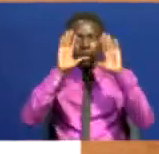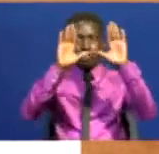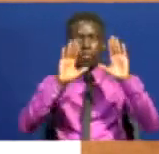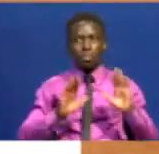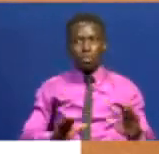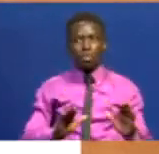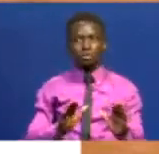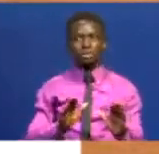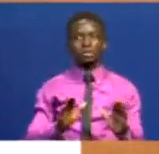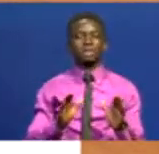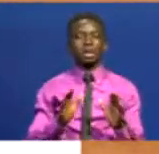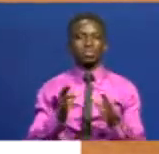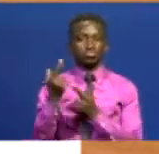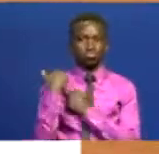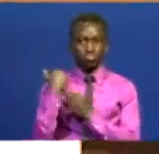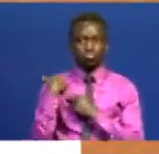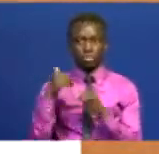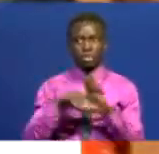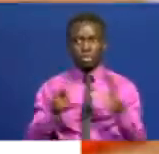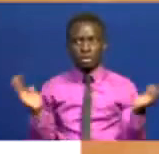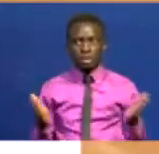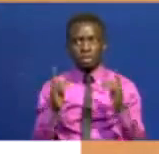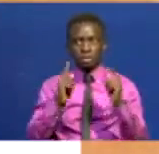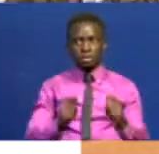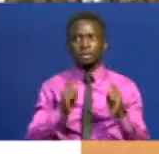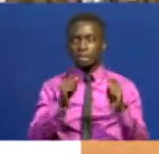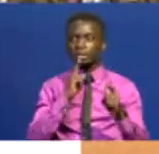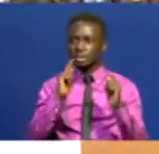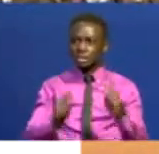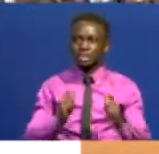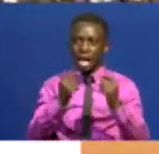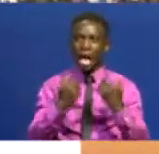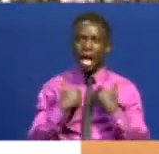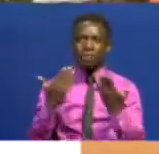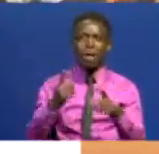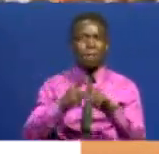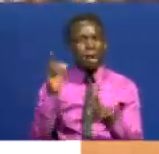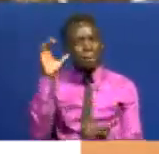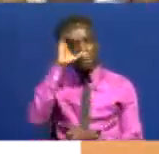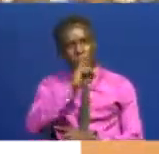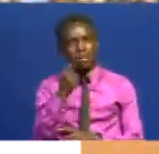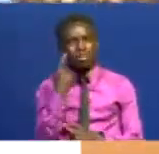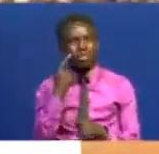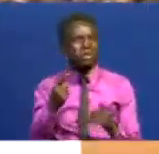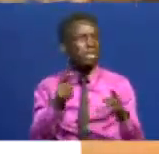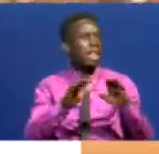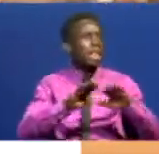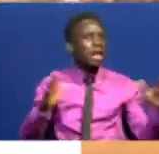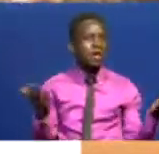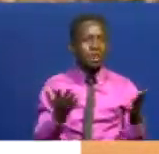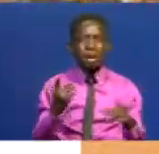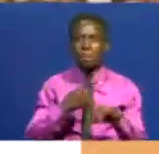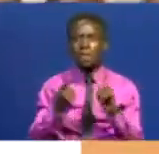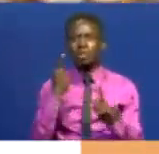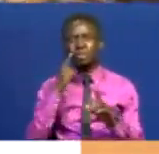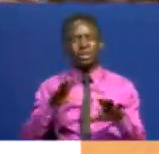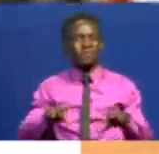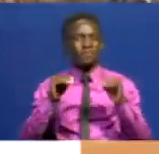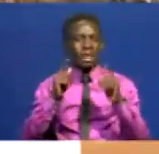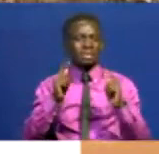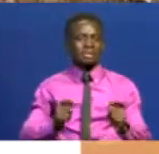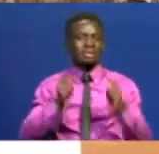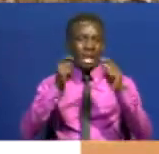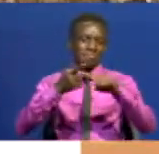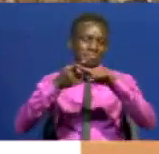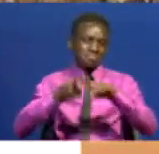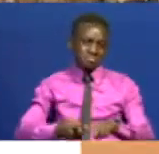nurturing. He said that talents are in the area, but due to lack of facilities, they go unnoticed. Mbooni Member of Parliament Erastus